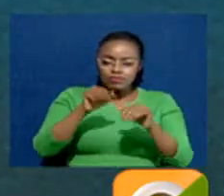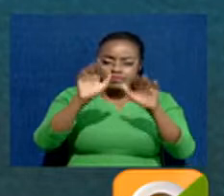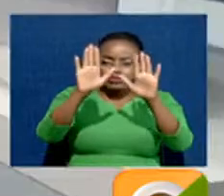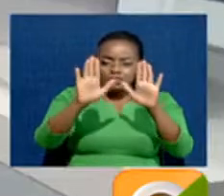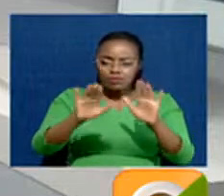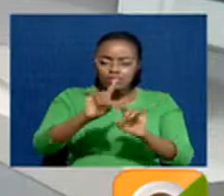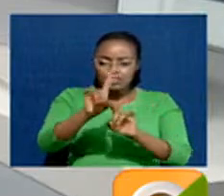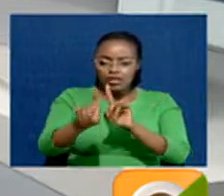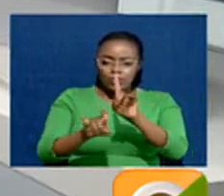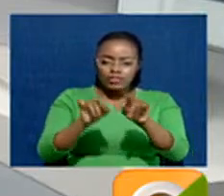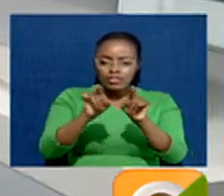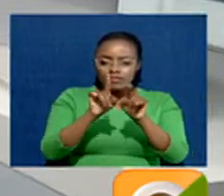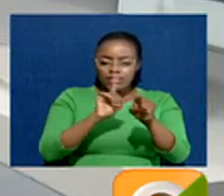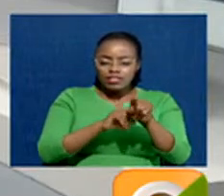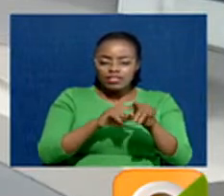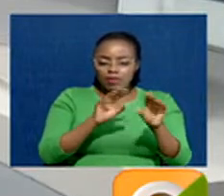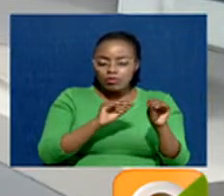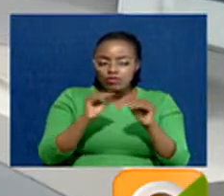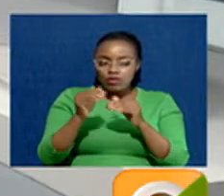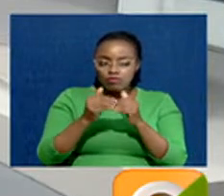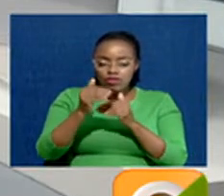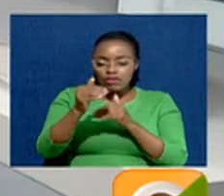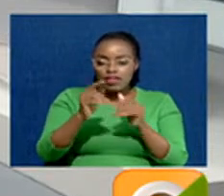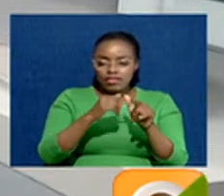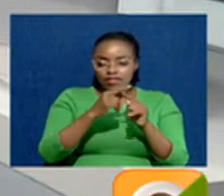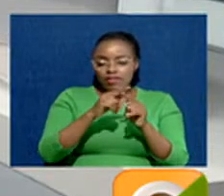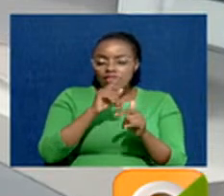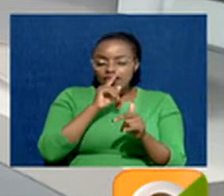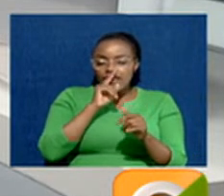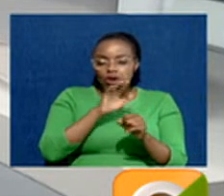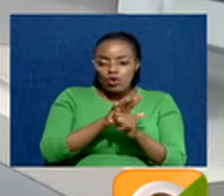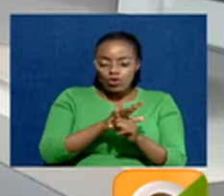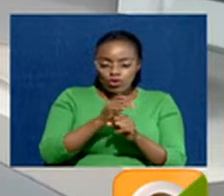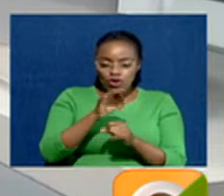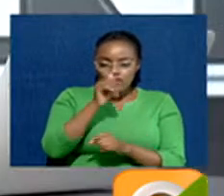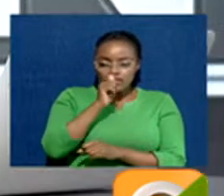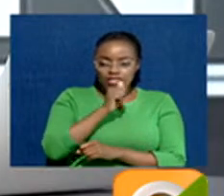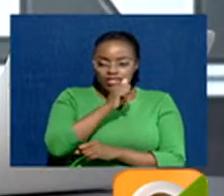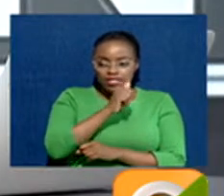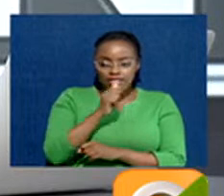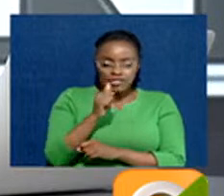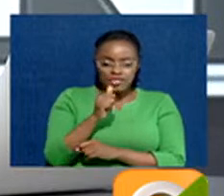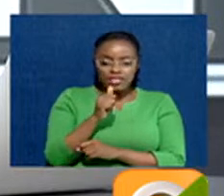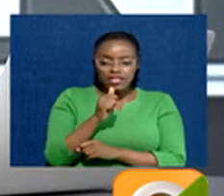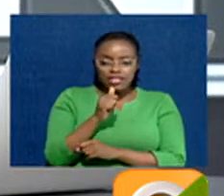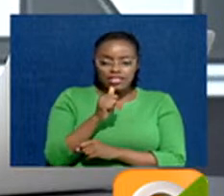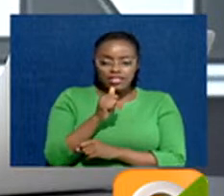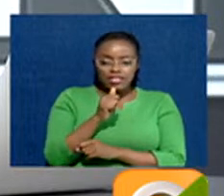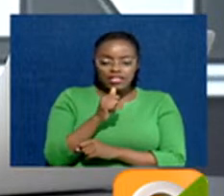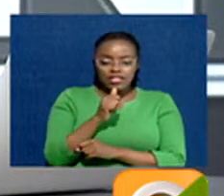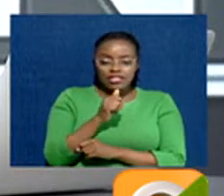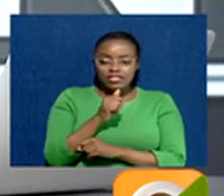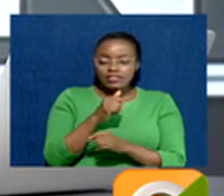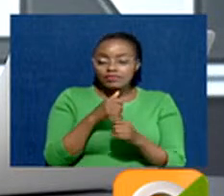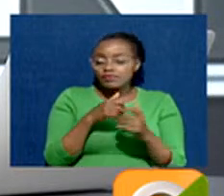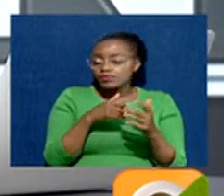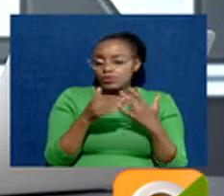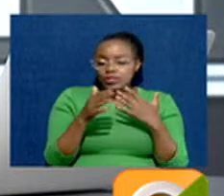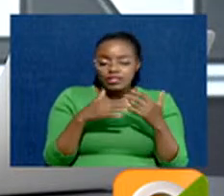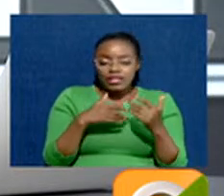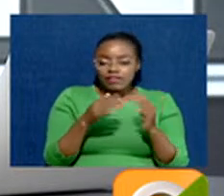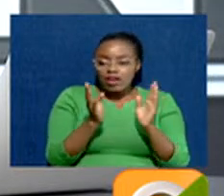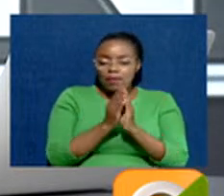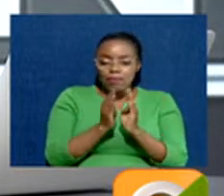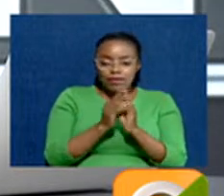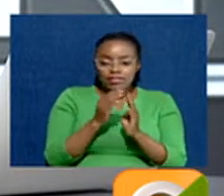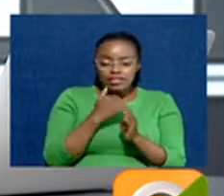questions as we go forward, but they've taken that oath of secrecy to whatever proceedings that they will